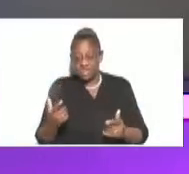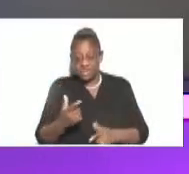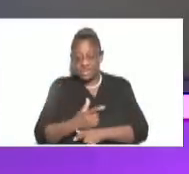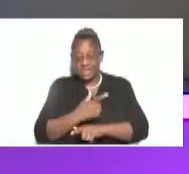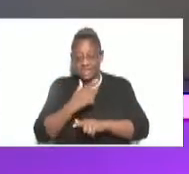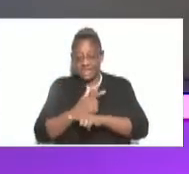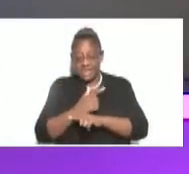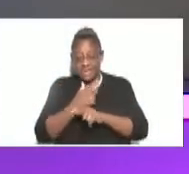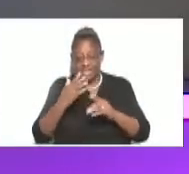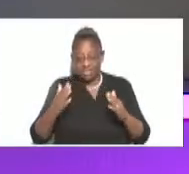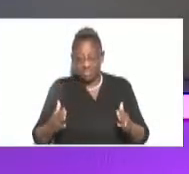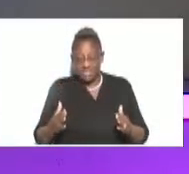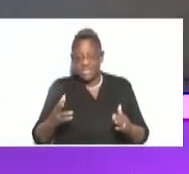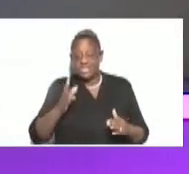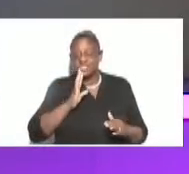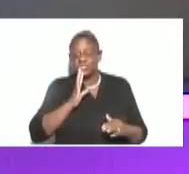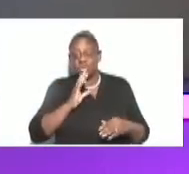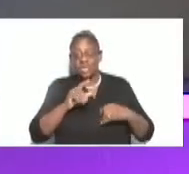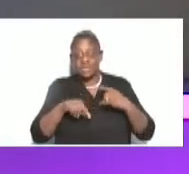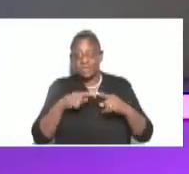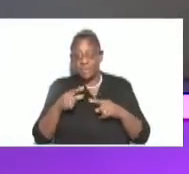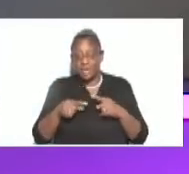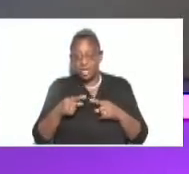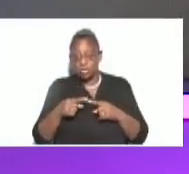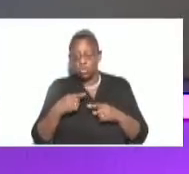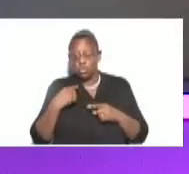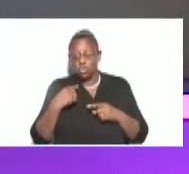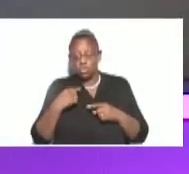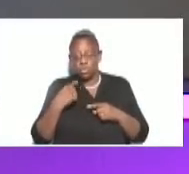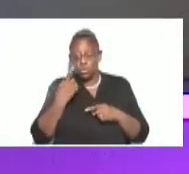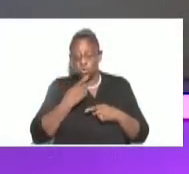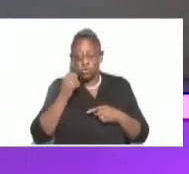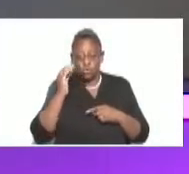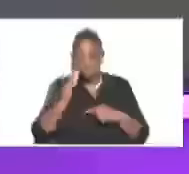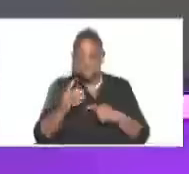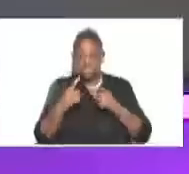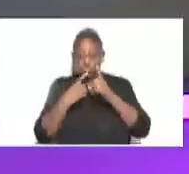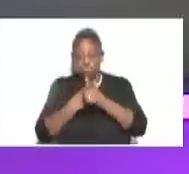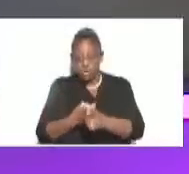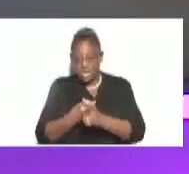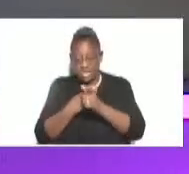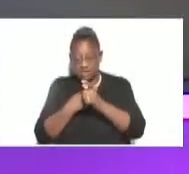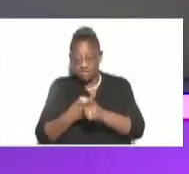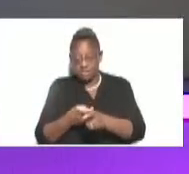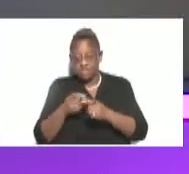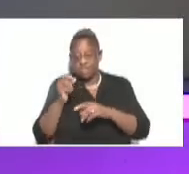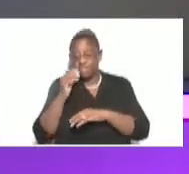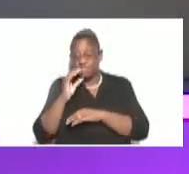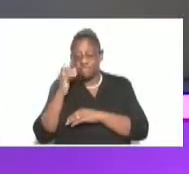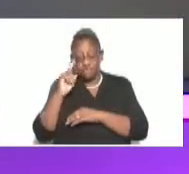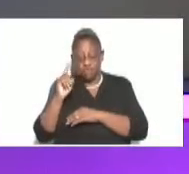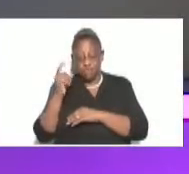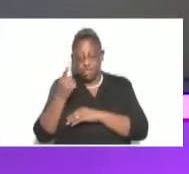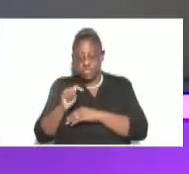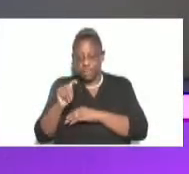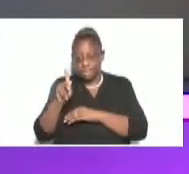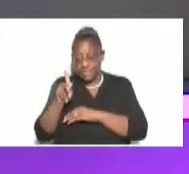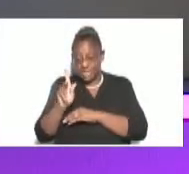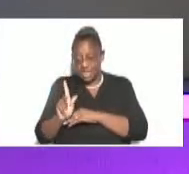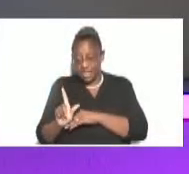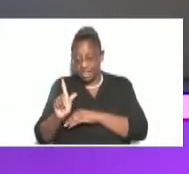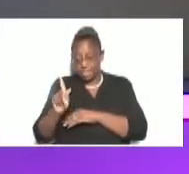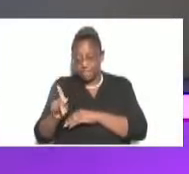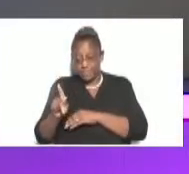Glover Roll, is weighing in on the debate as to who should be eligible to run for the Progressive Liberal Party in the West Grand Bahama and Bimini